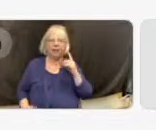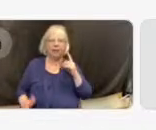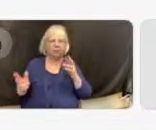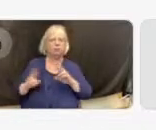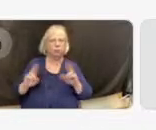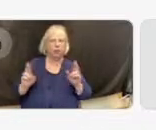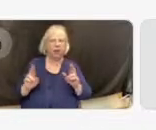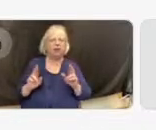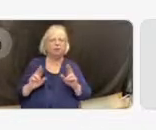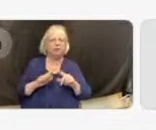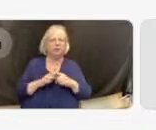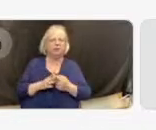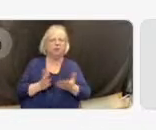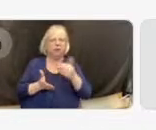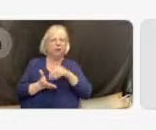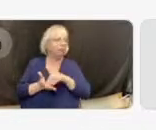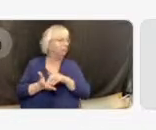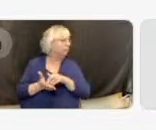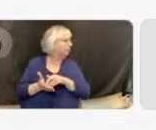Okay.